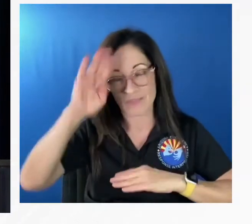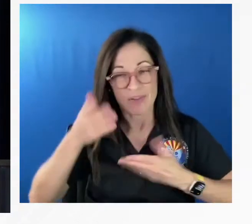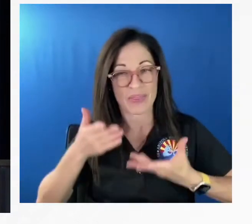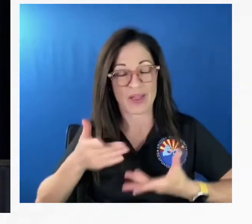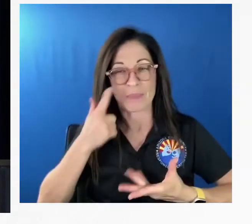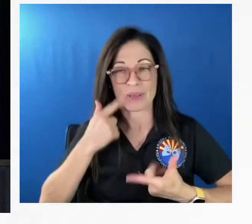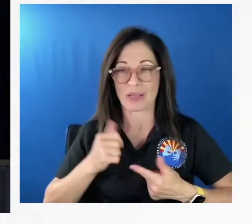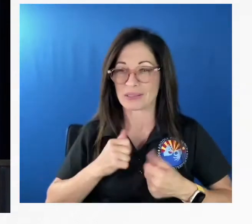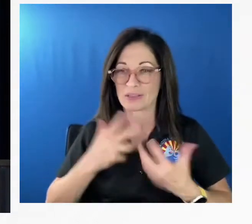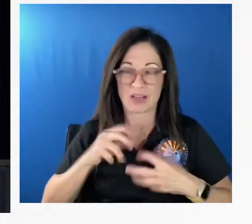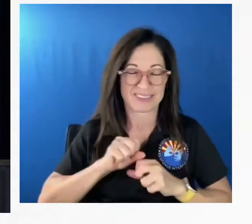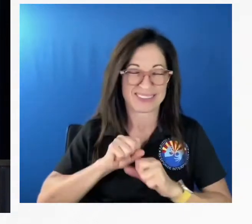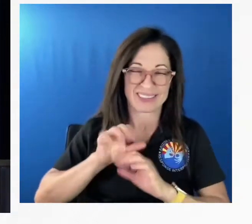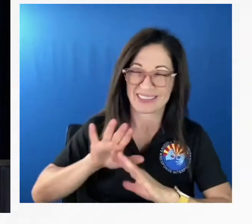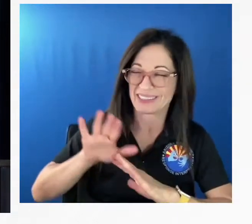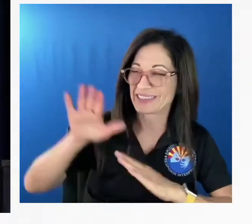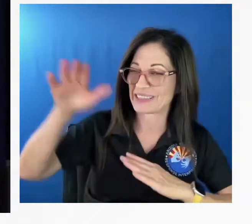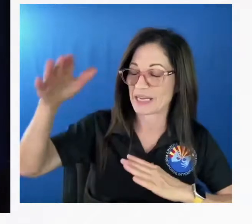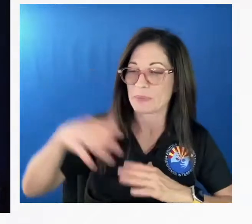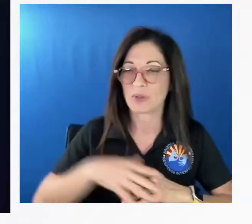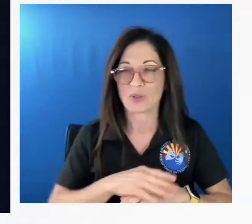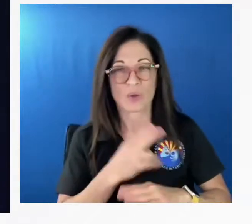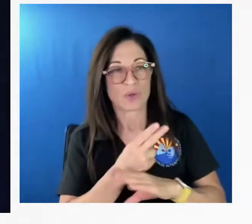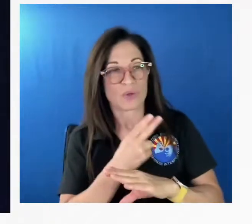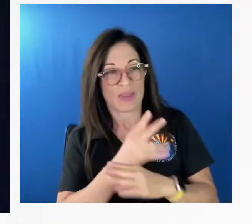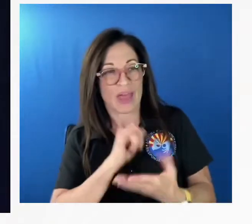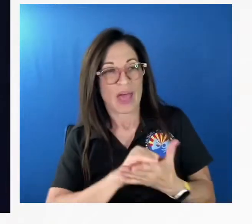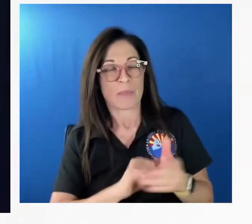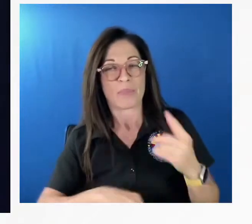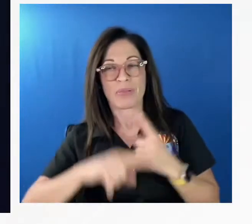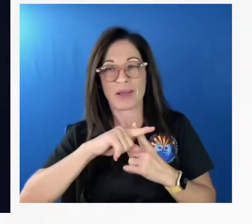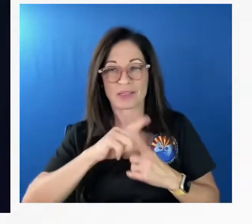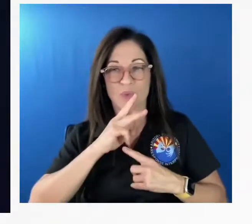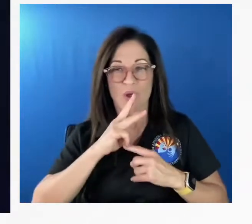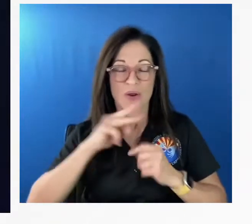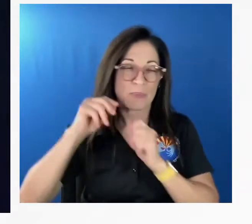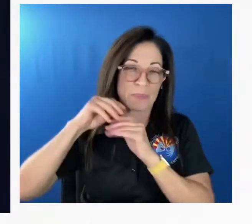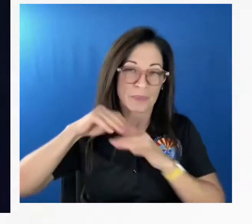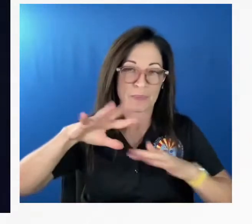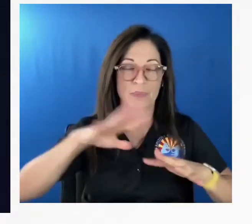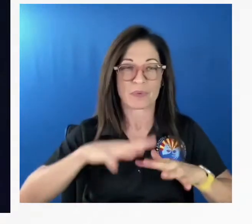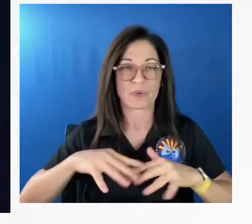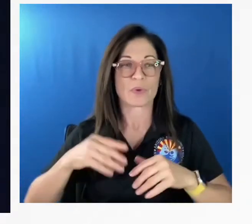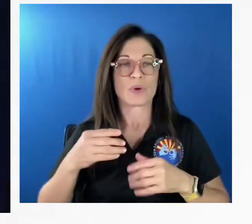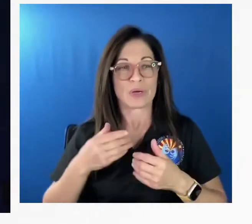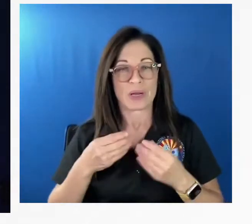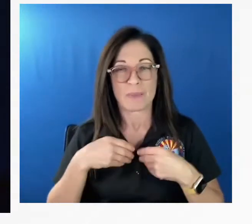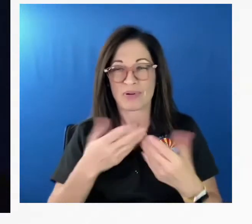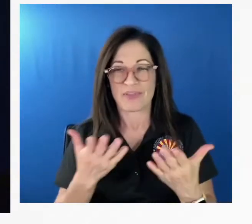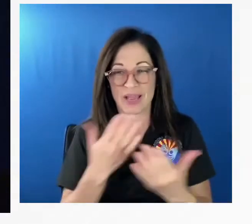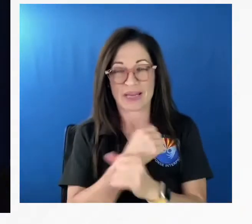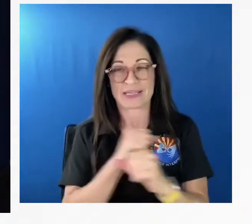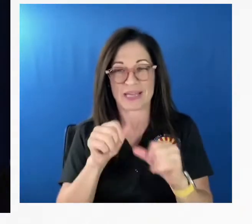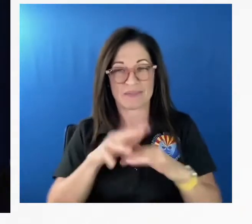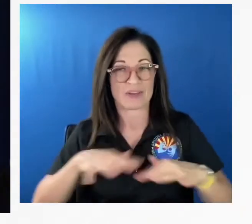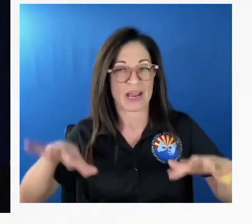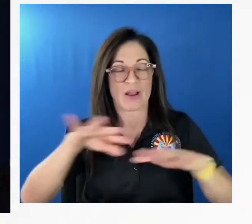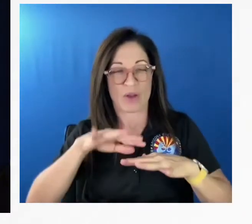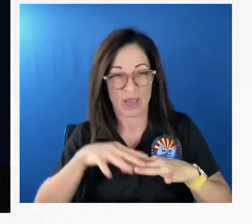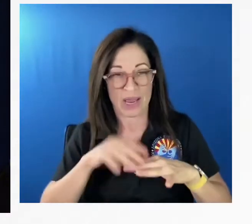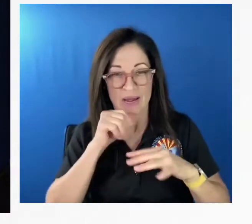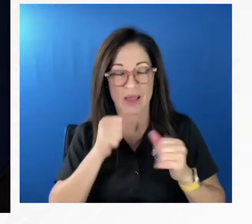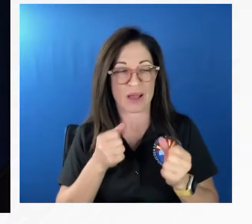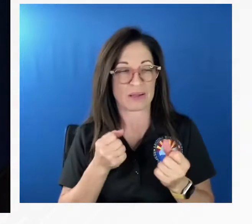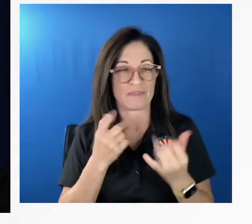retardant drops to keep that fire kind of pulling away from that line to give us that safety area to not let fire continue out to the